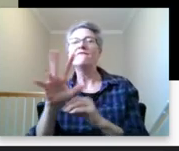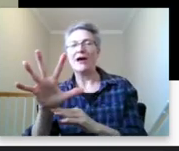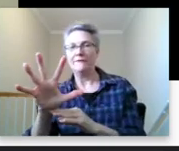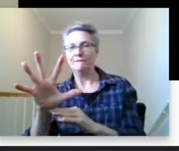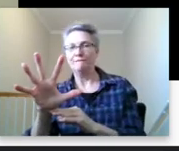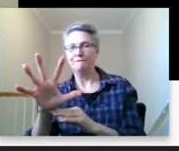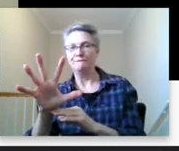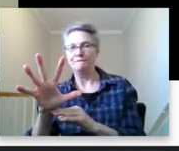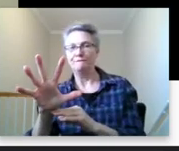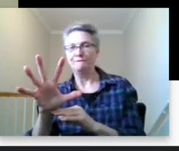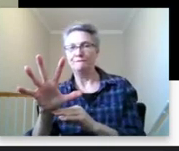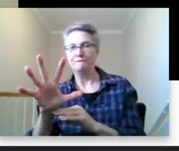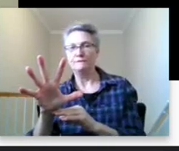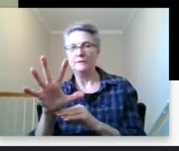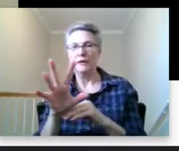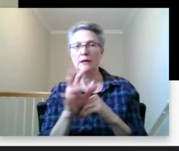5.